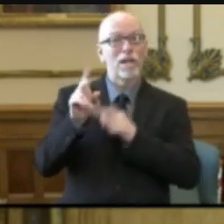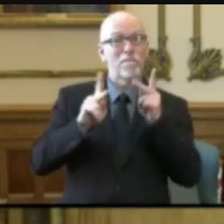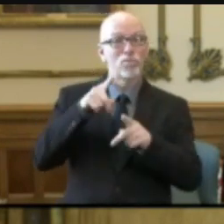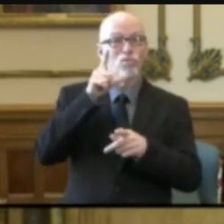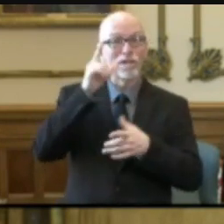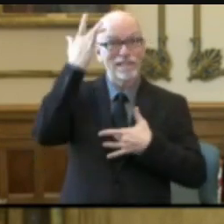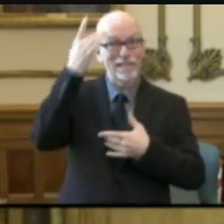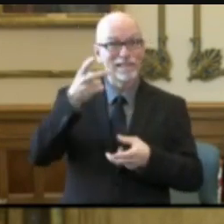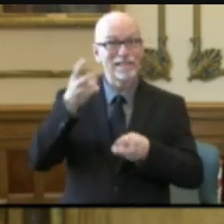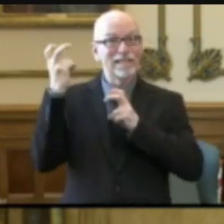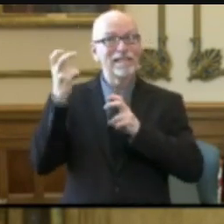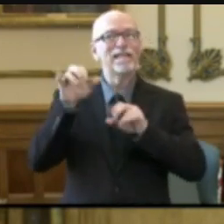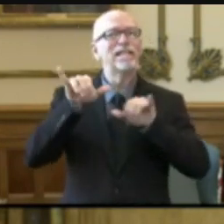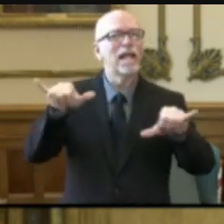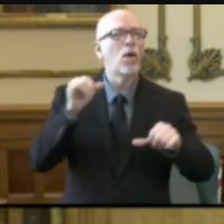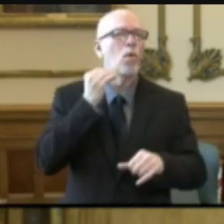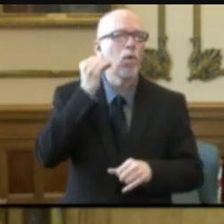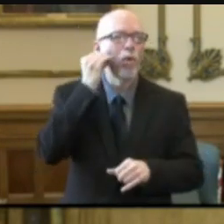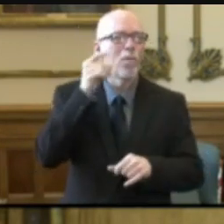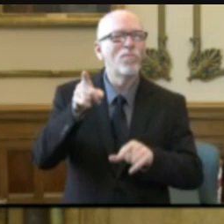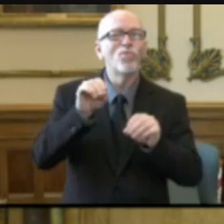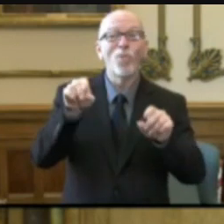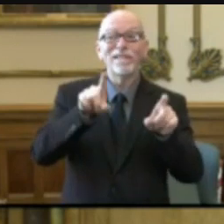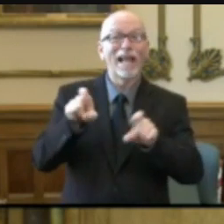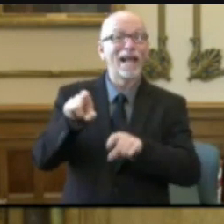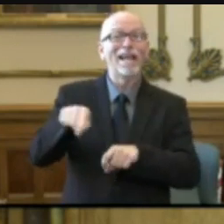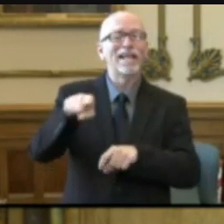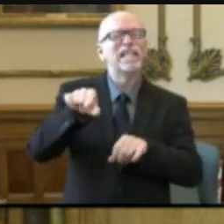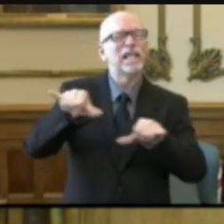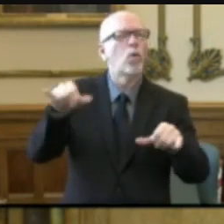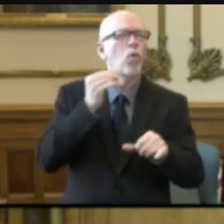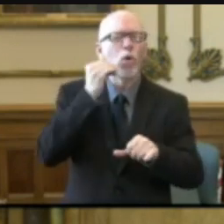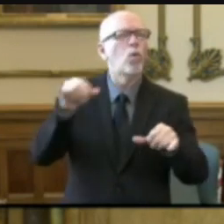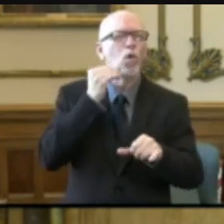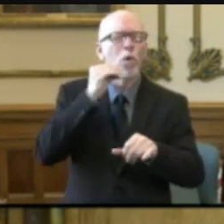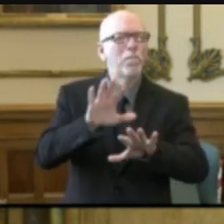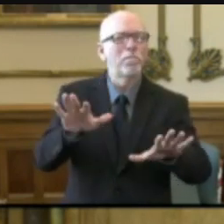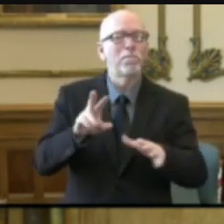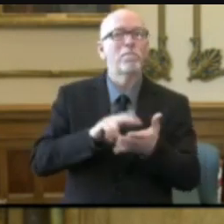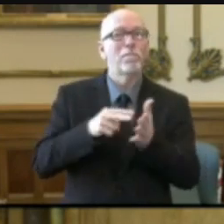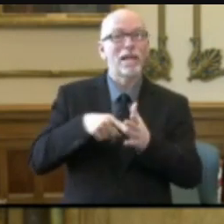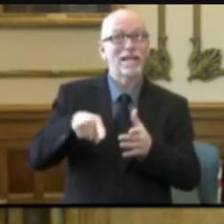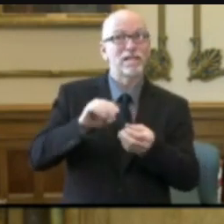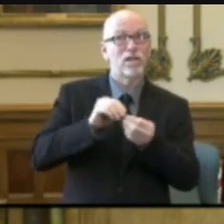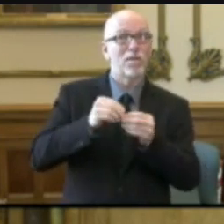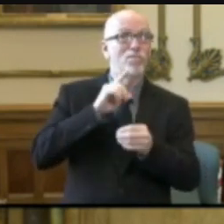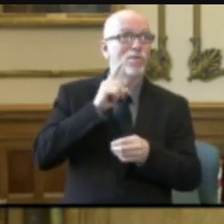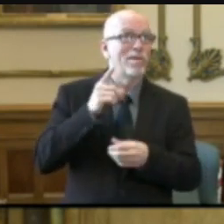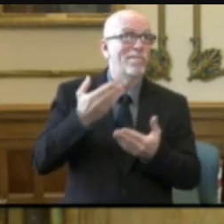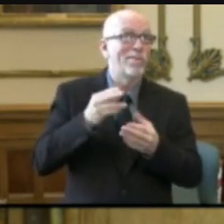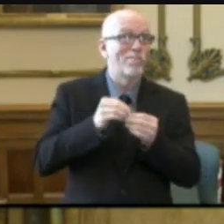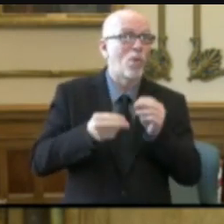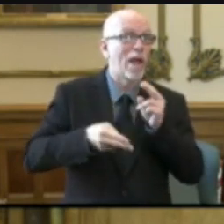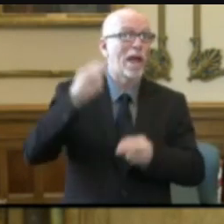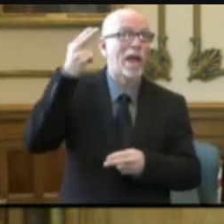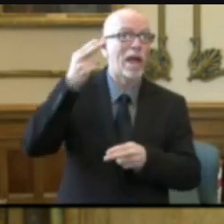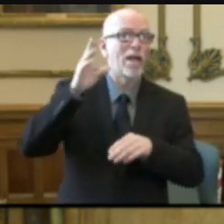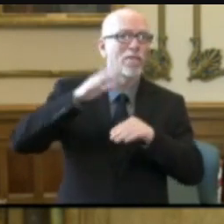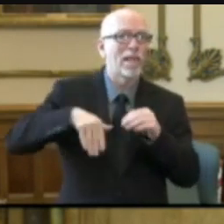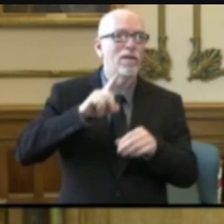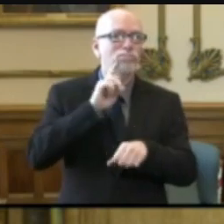sick, we just asked you to stay home and we didn't test. So consequently, this number is going to be much higher than the real mortality